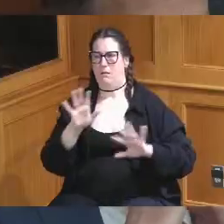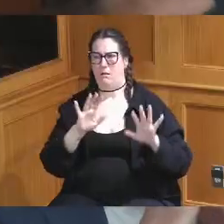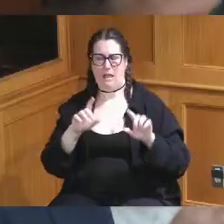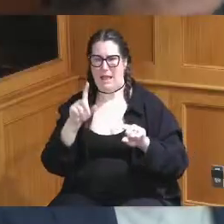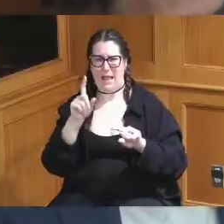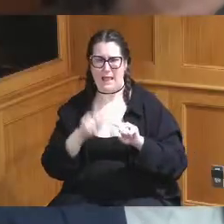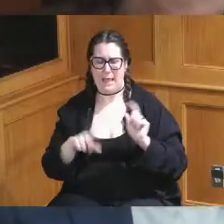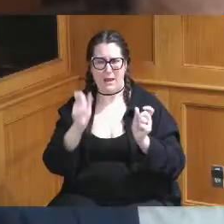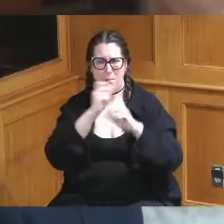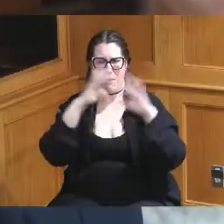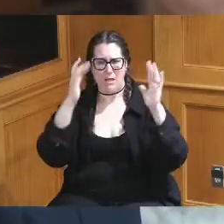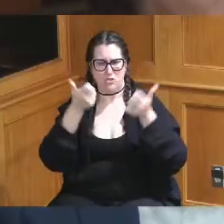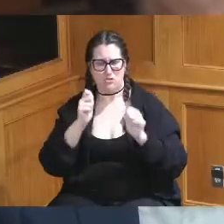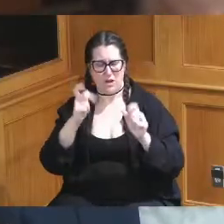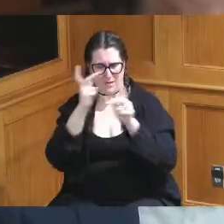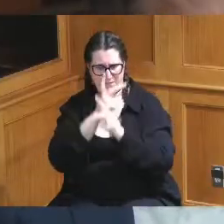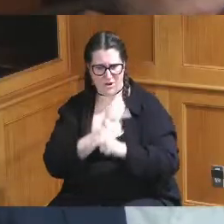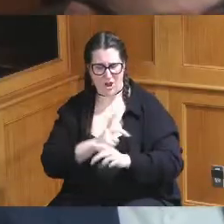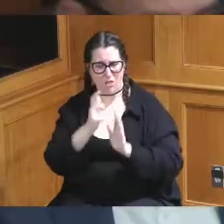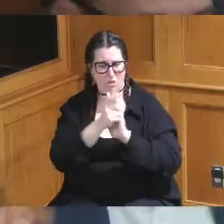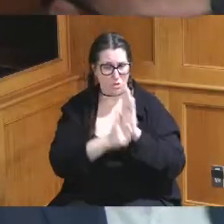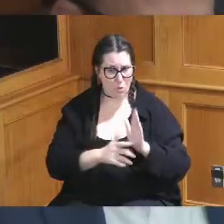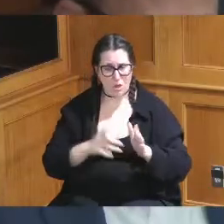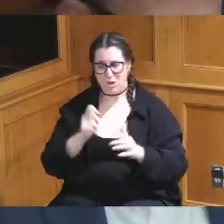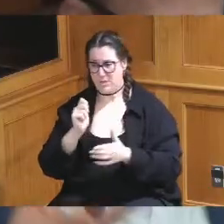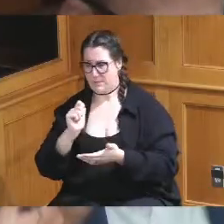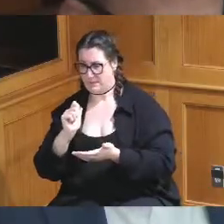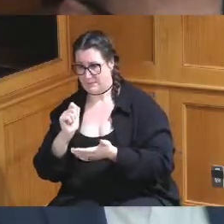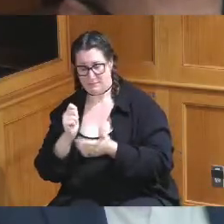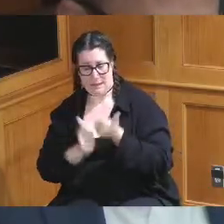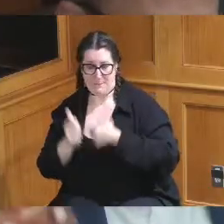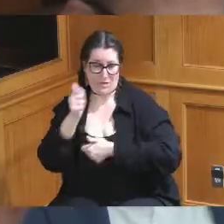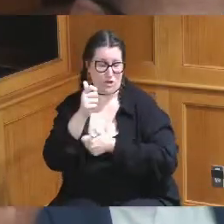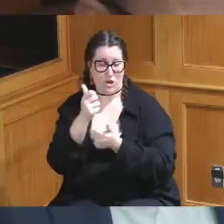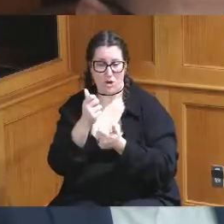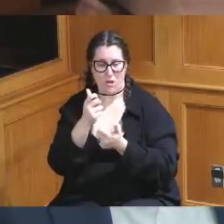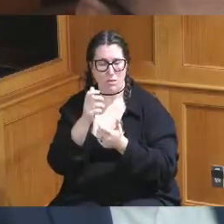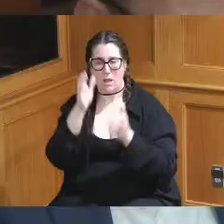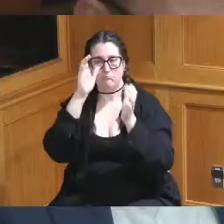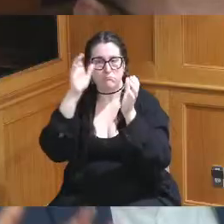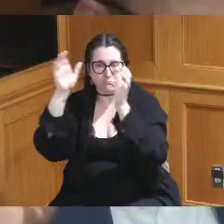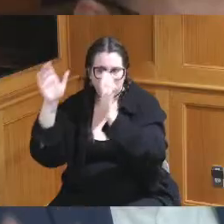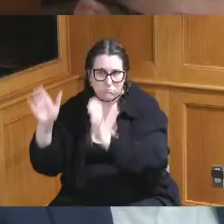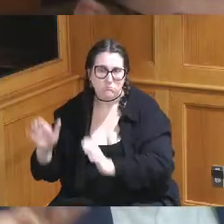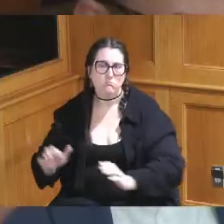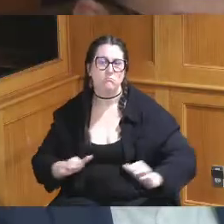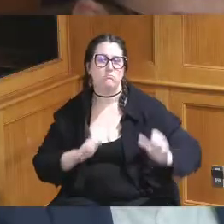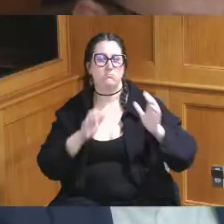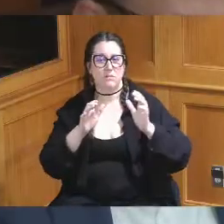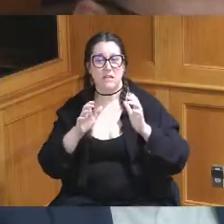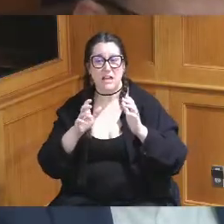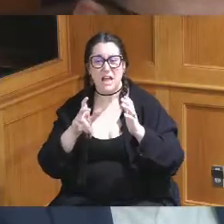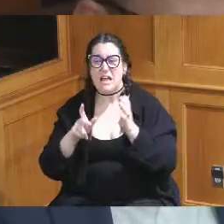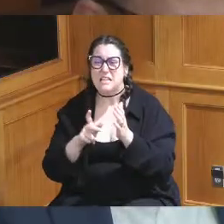at the hard work that our lawyers and administrators up all night, 12 midnight. Can you imagine doing it times